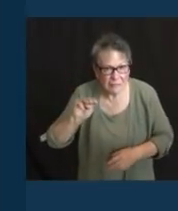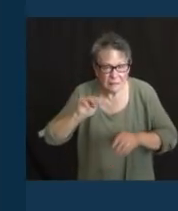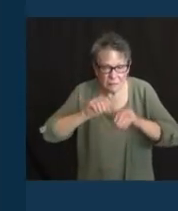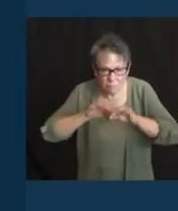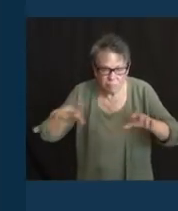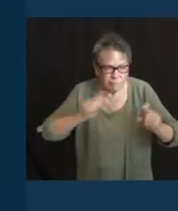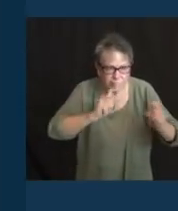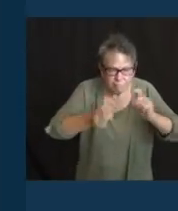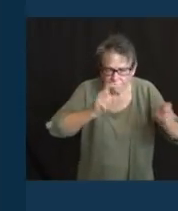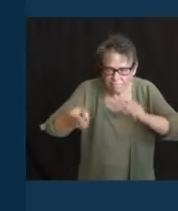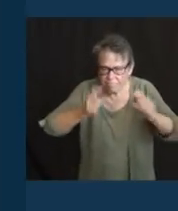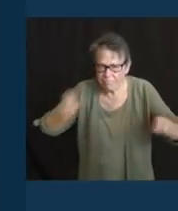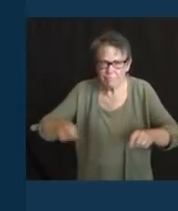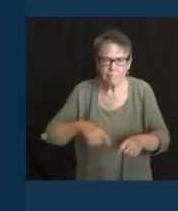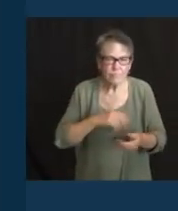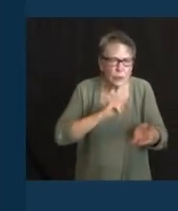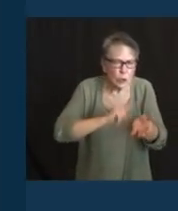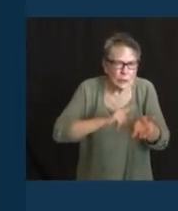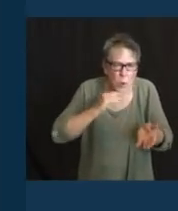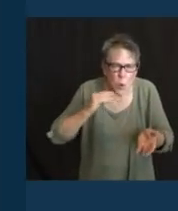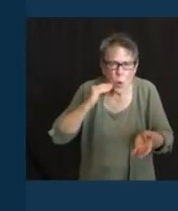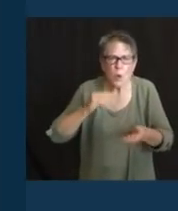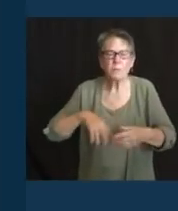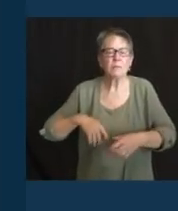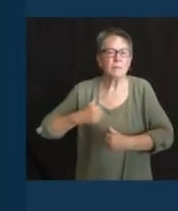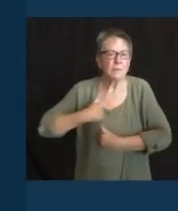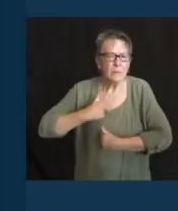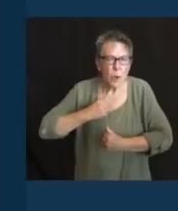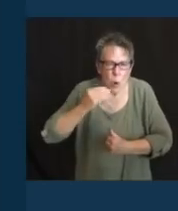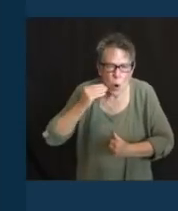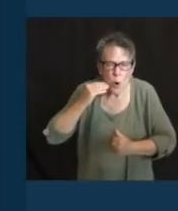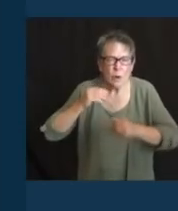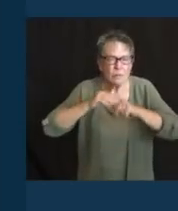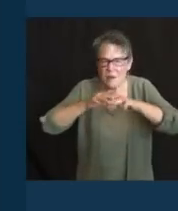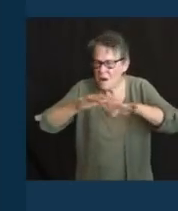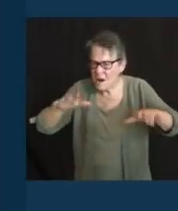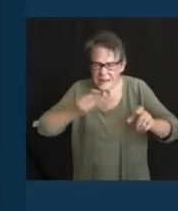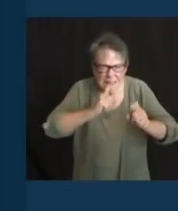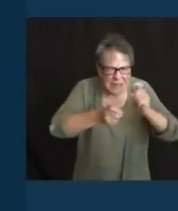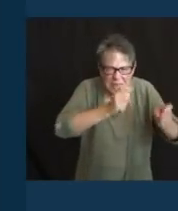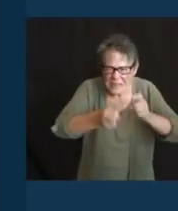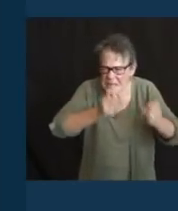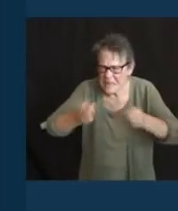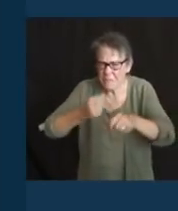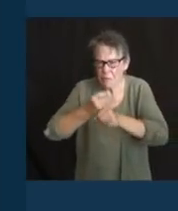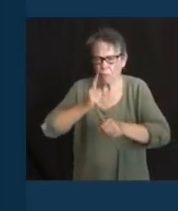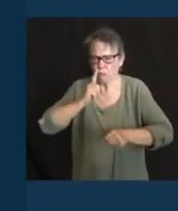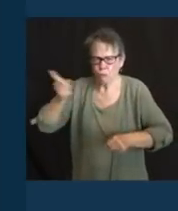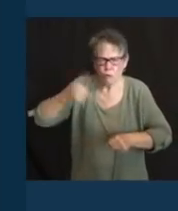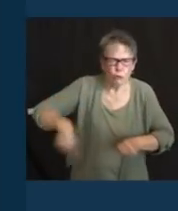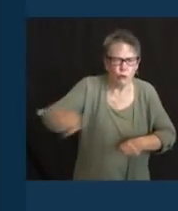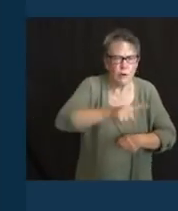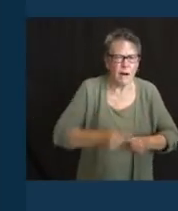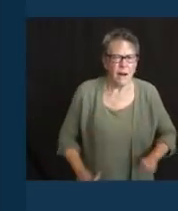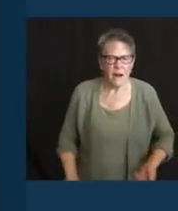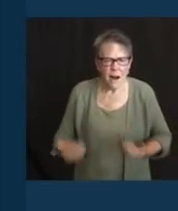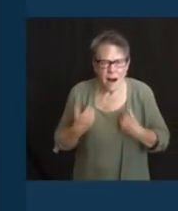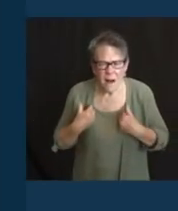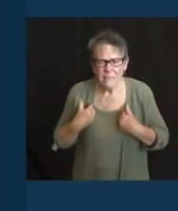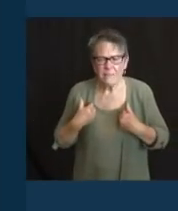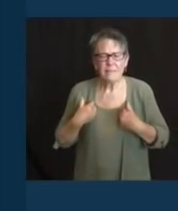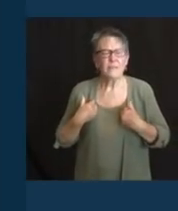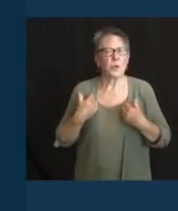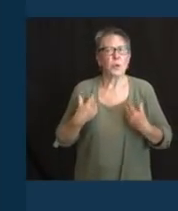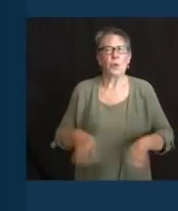nursing home, assisted living, and home health hospices are the biggest buckets, but it's extraordinary. We will continue